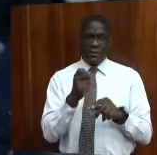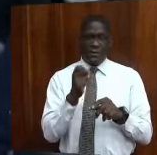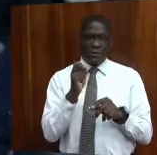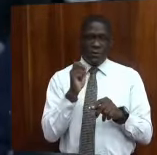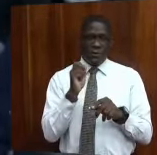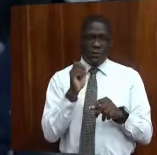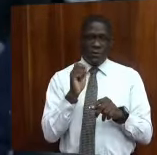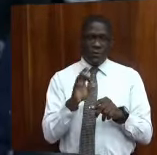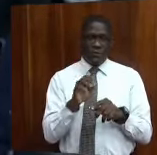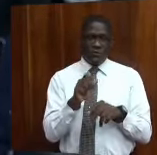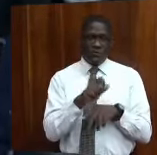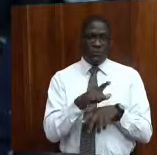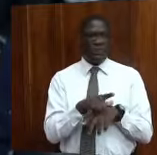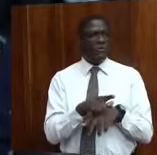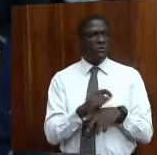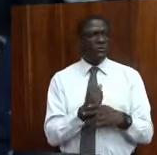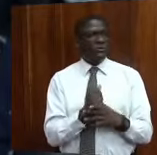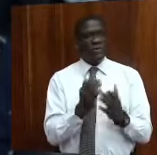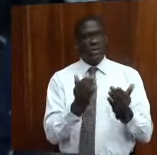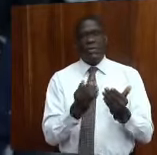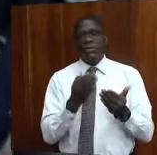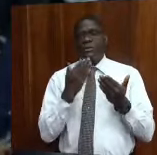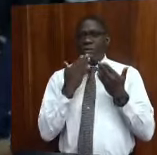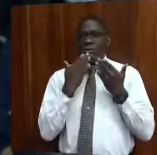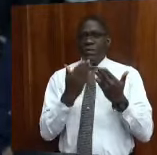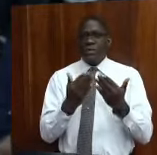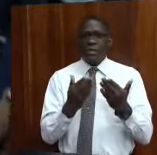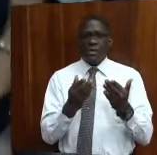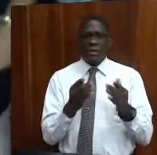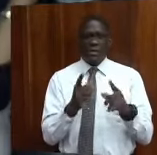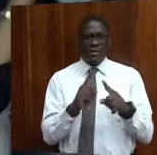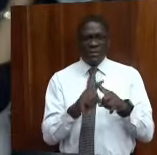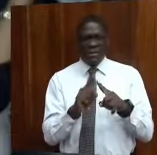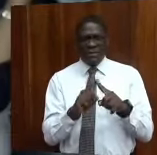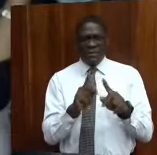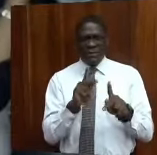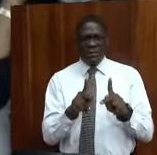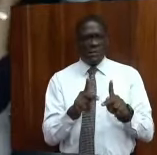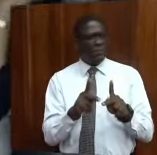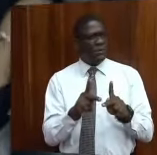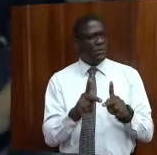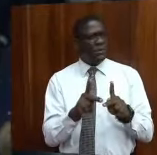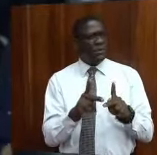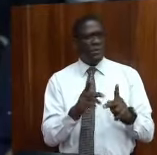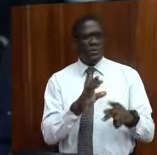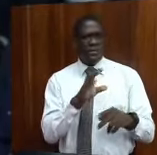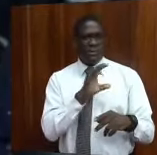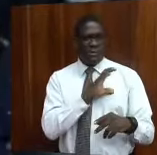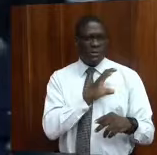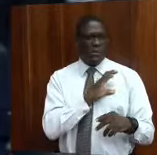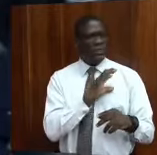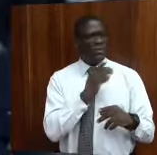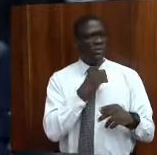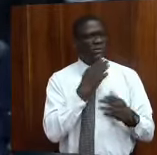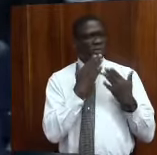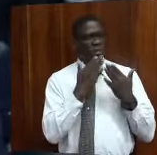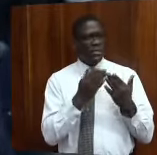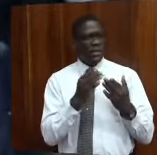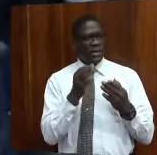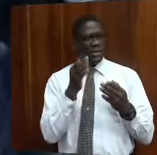you, members of the House, the police, for your attention during my address and during the sittings of this